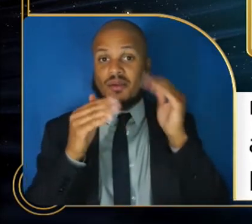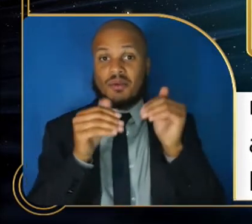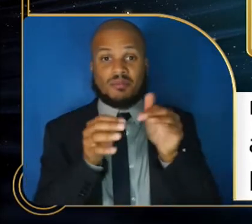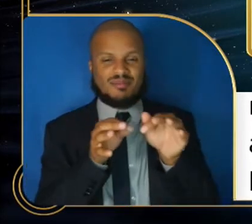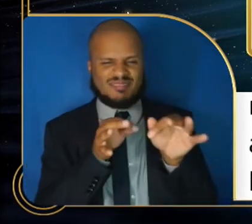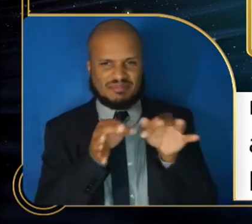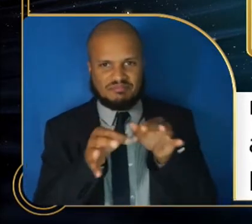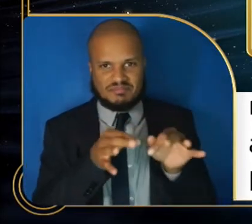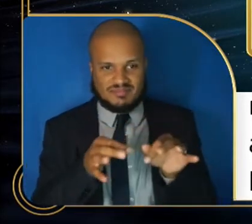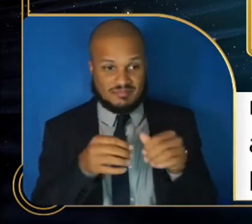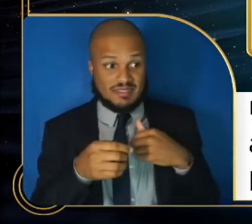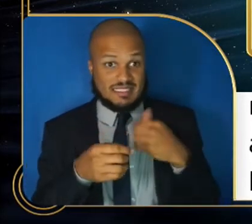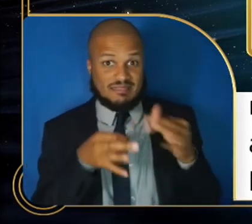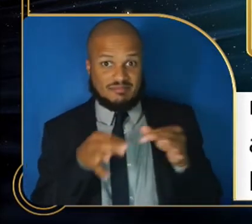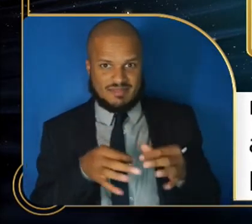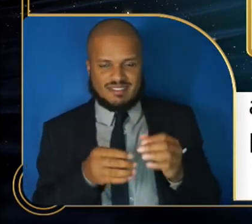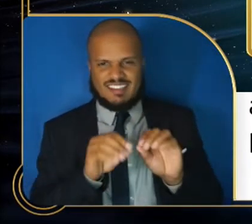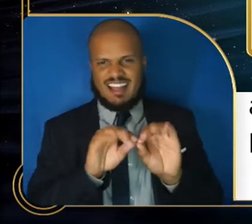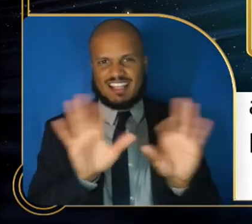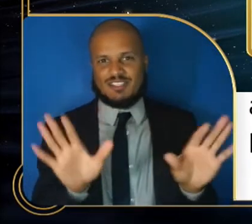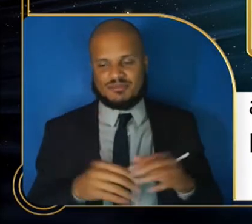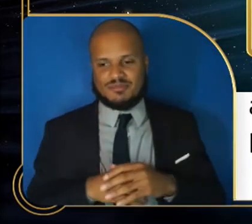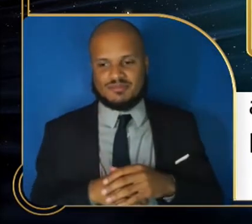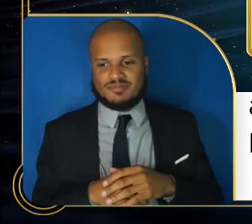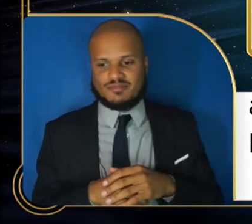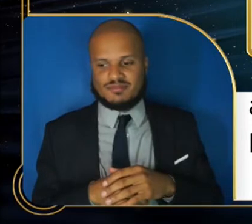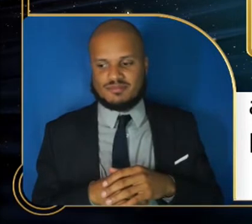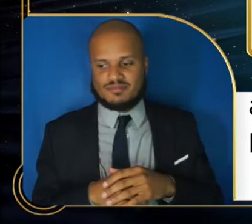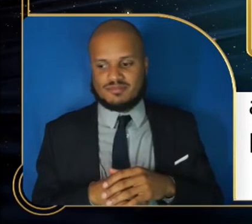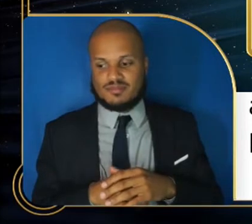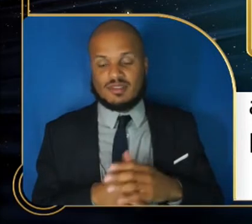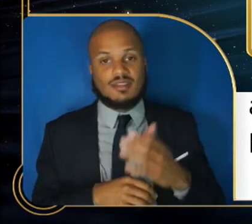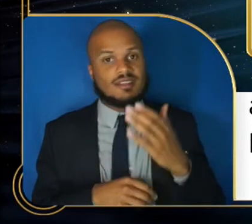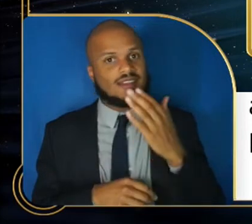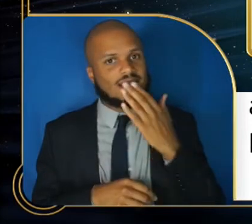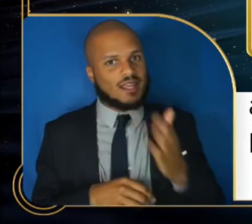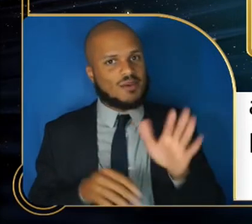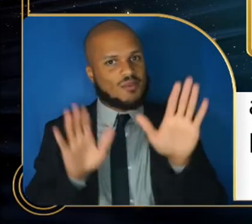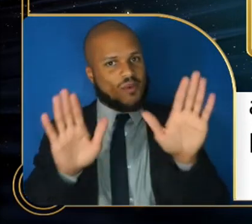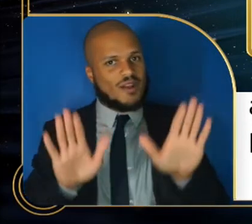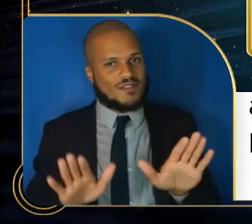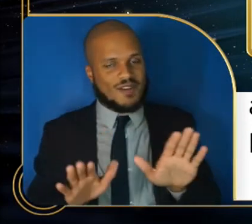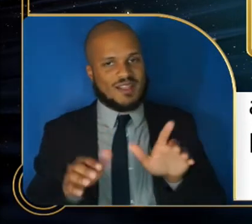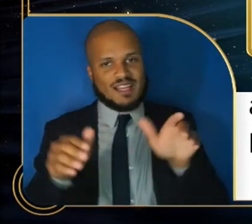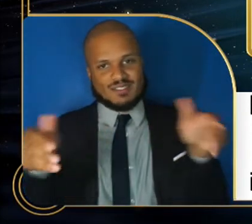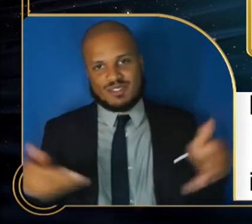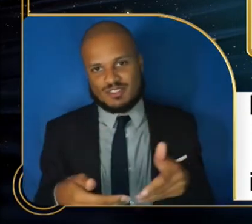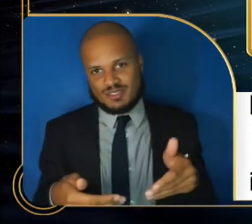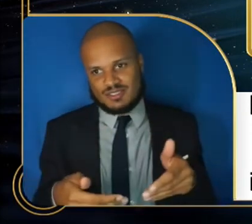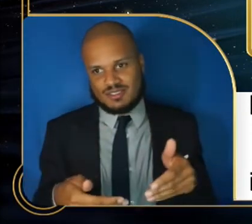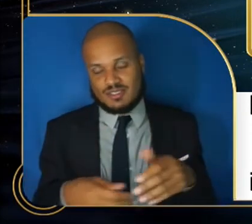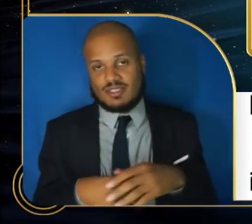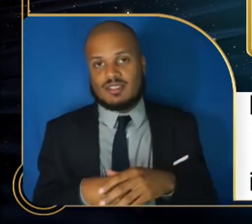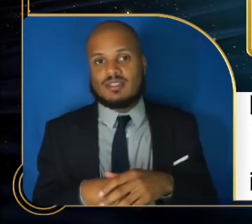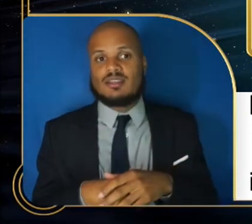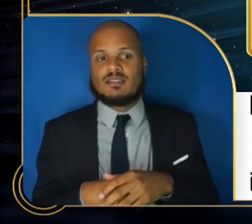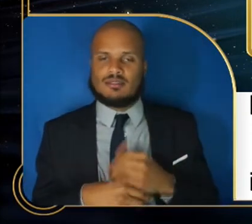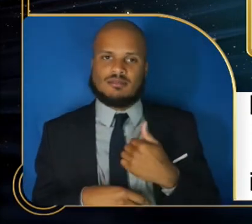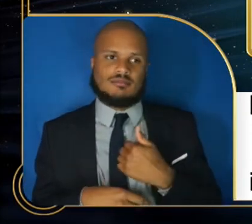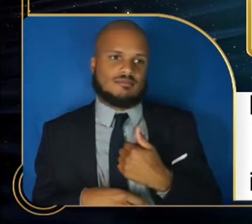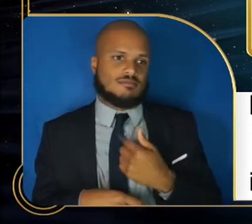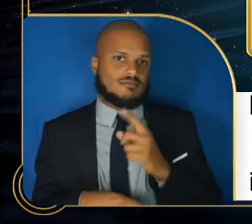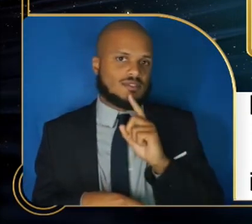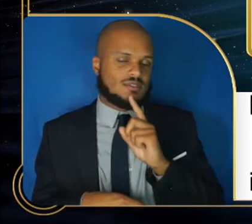evening. Now, thank you for that wonderful introduction, Hi. It's deeply appreciated. Good